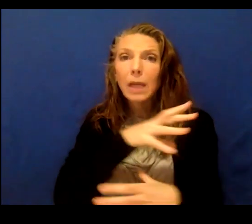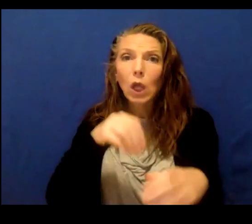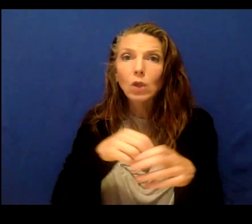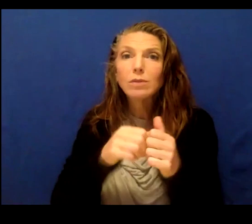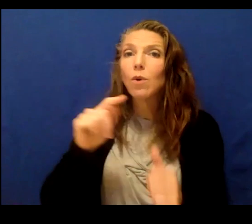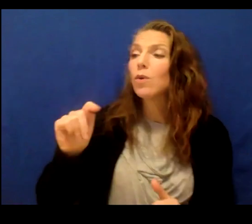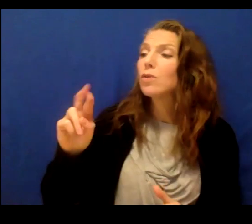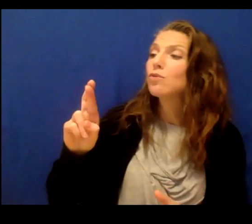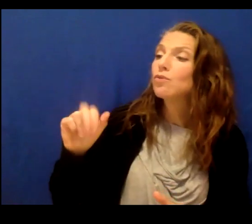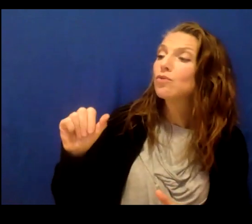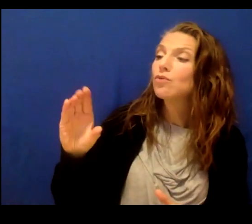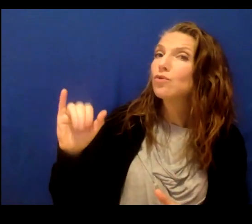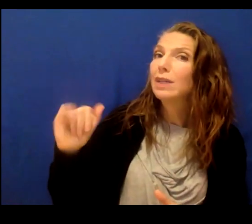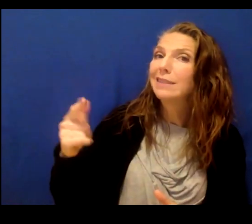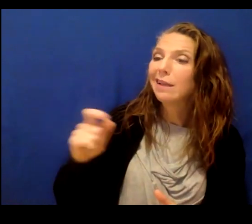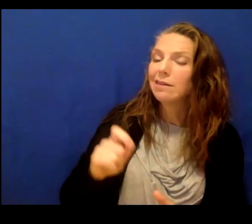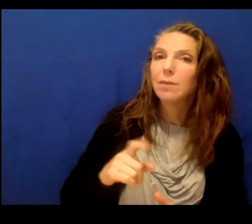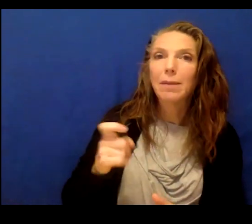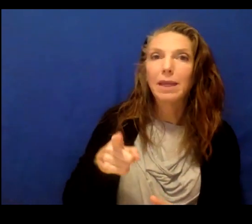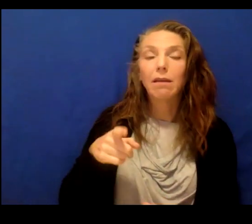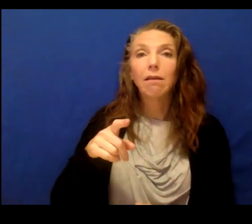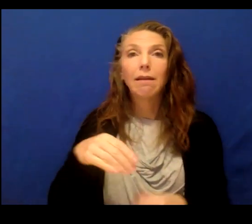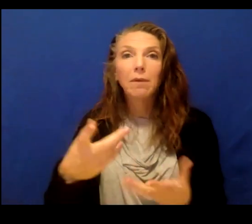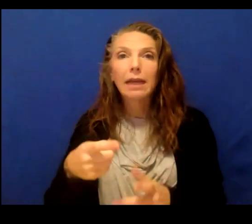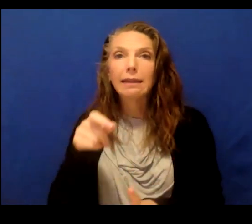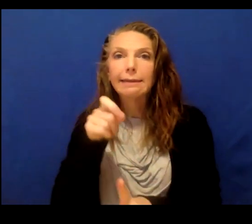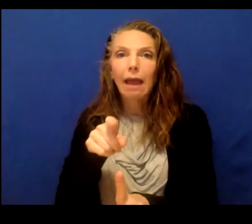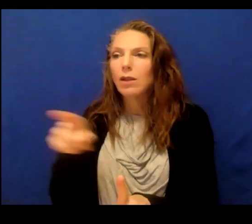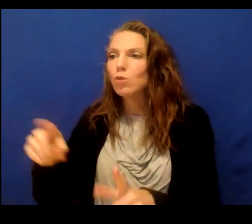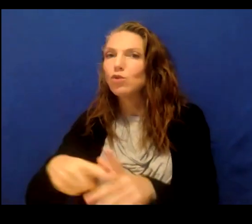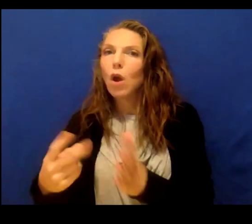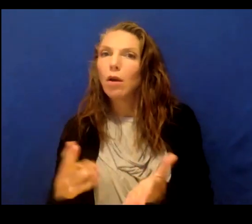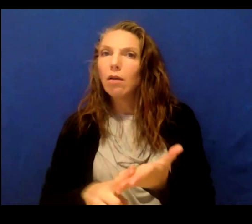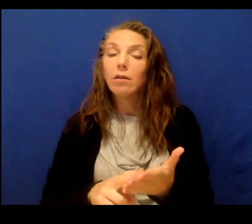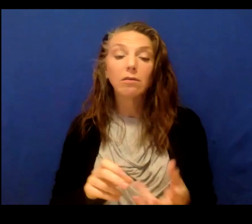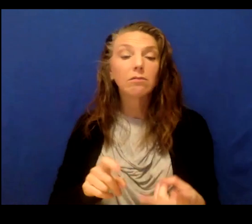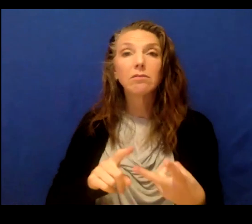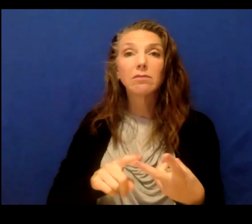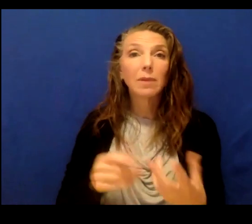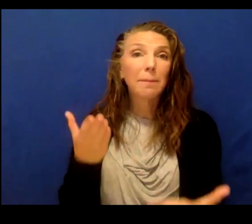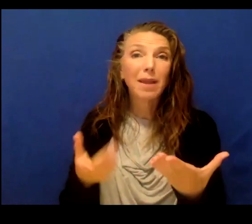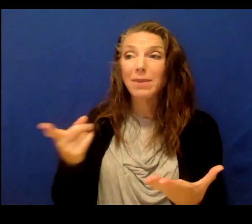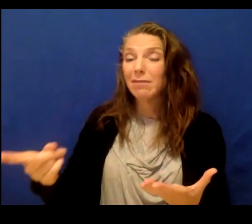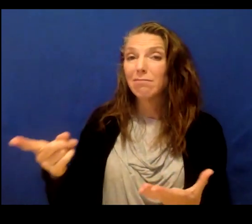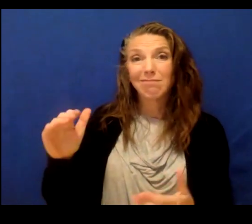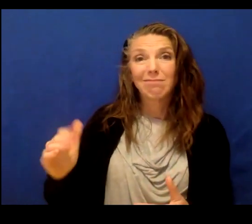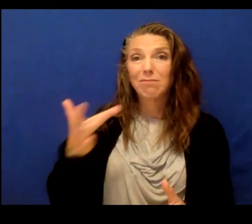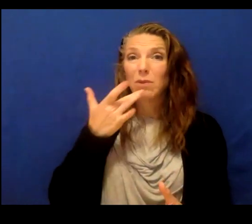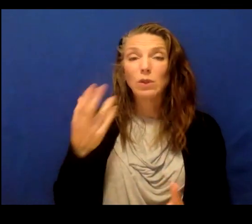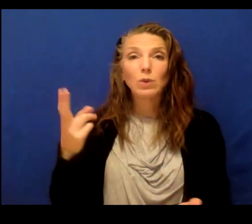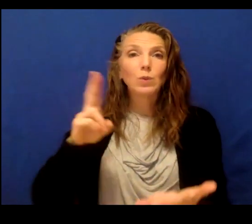than others. Some of it might just include a dot where to start. Or if a child preferred maybe signing in a different